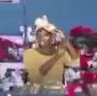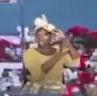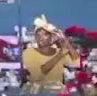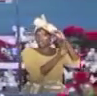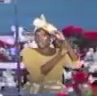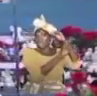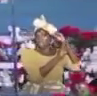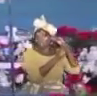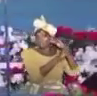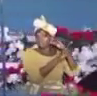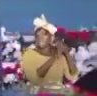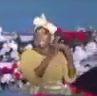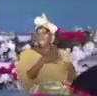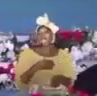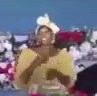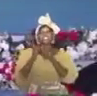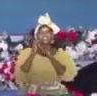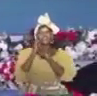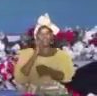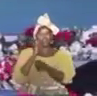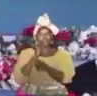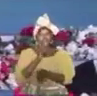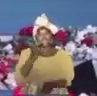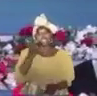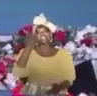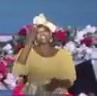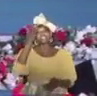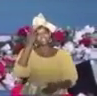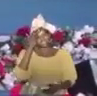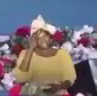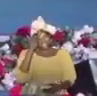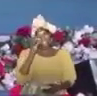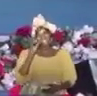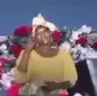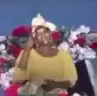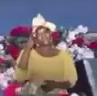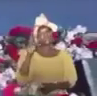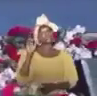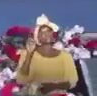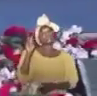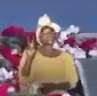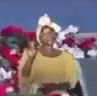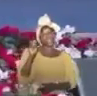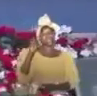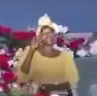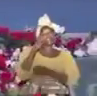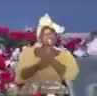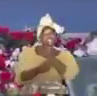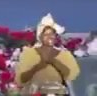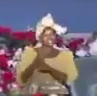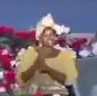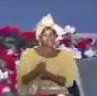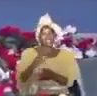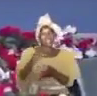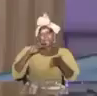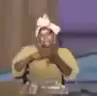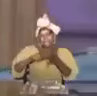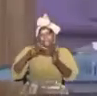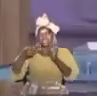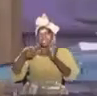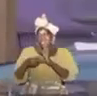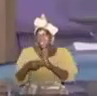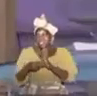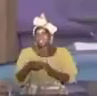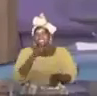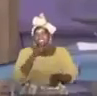dying, and this woman was 12 years old in her calamity, meaning the day that young girl was